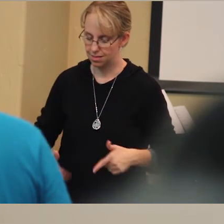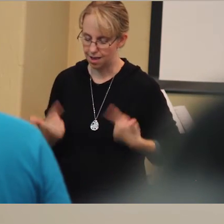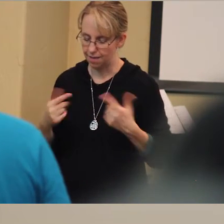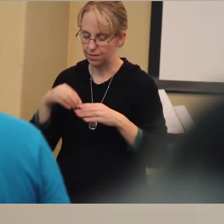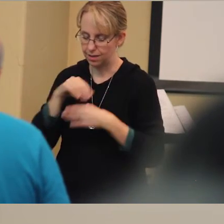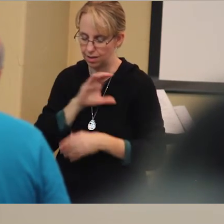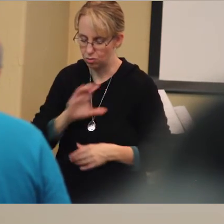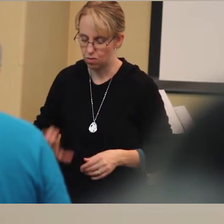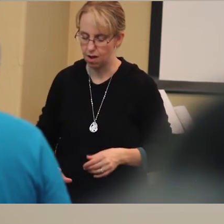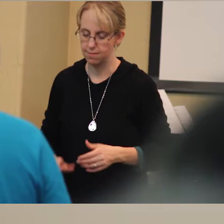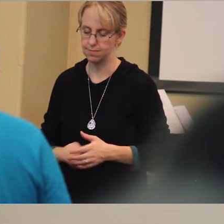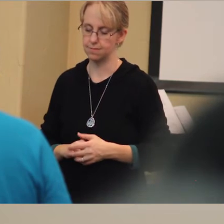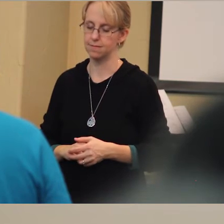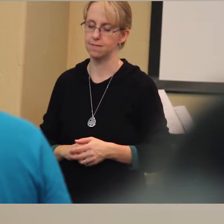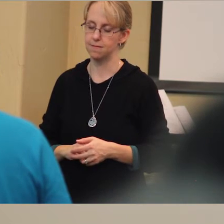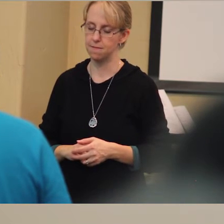Christ.